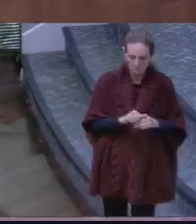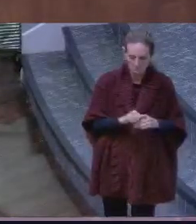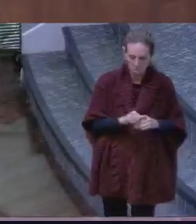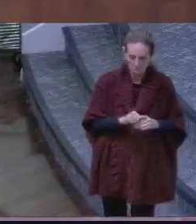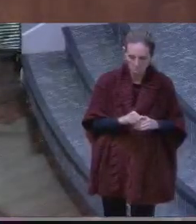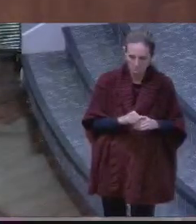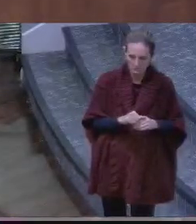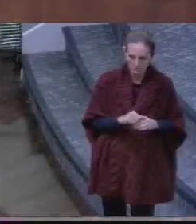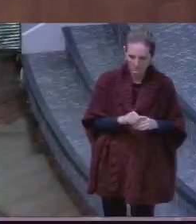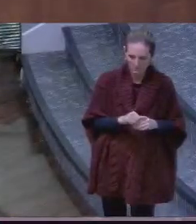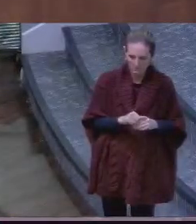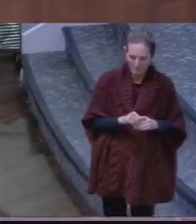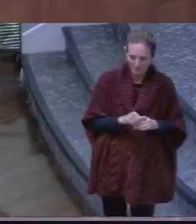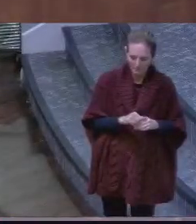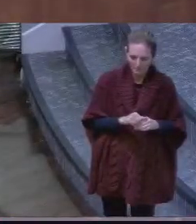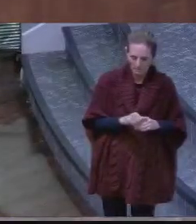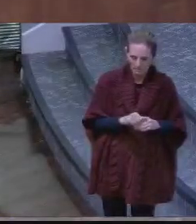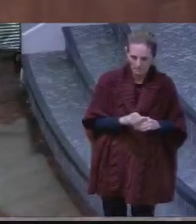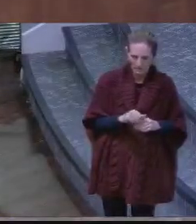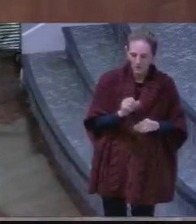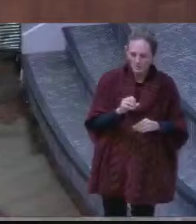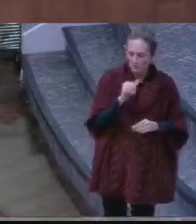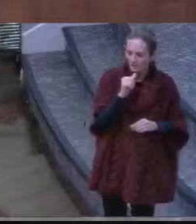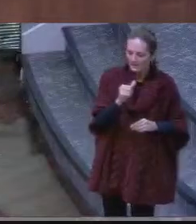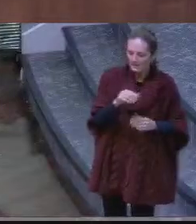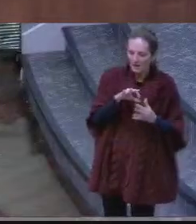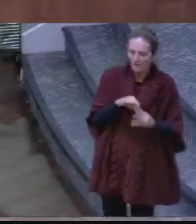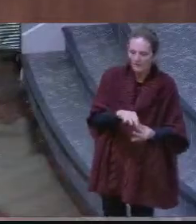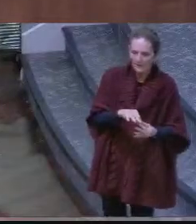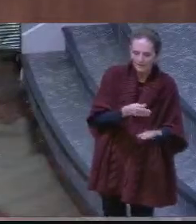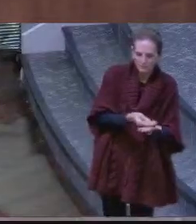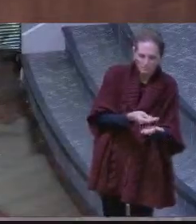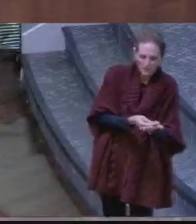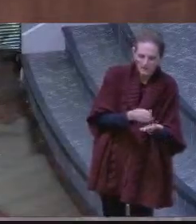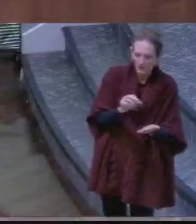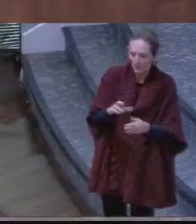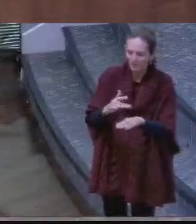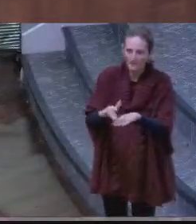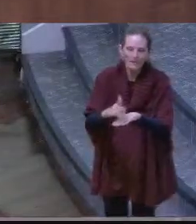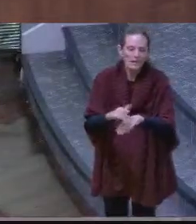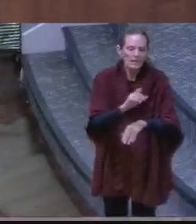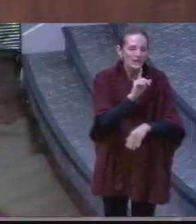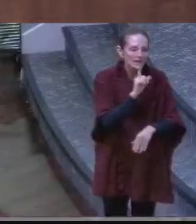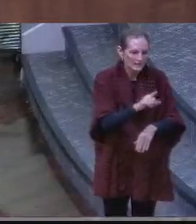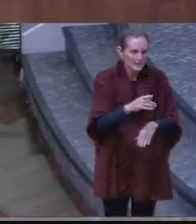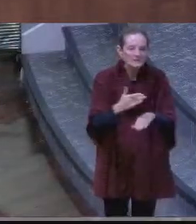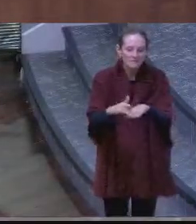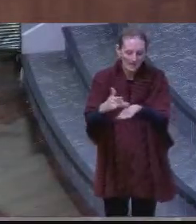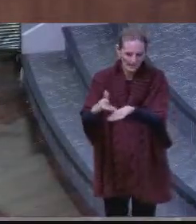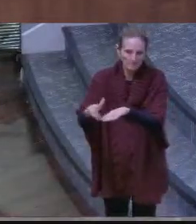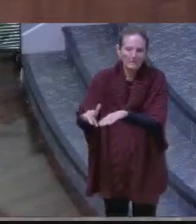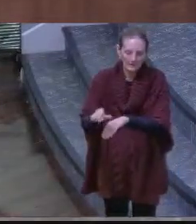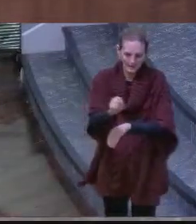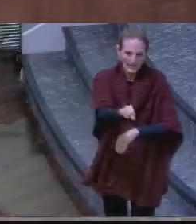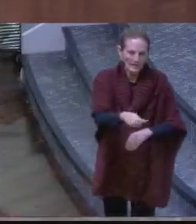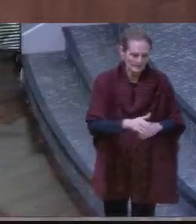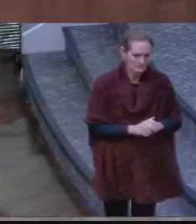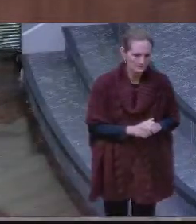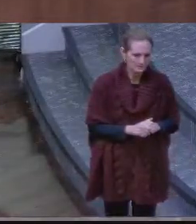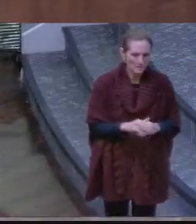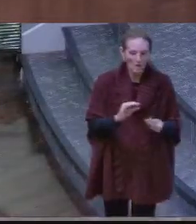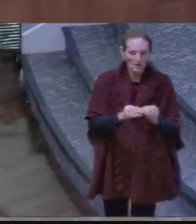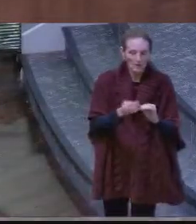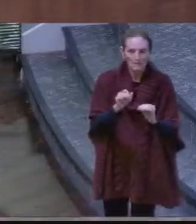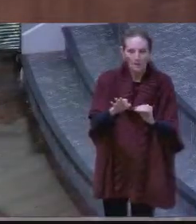or availability of a place for the children to be taught? Availability of space as far as our classrooms, the number of